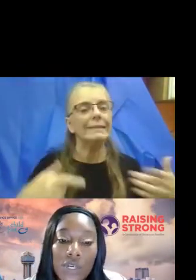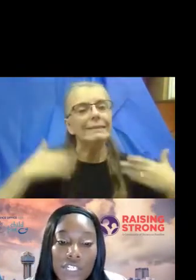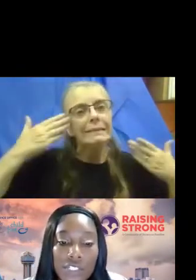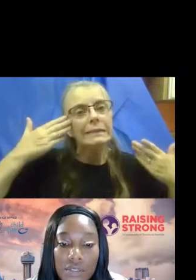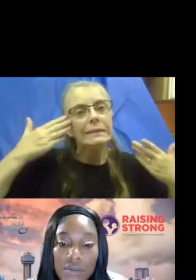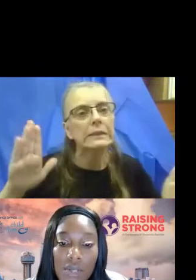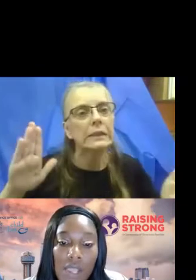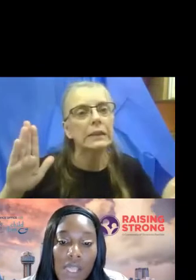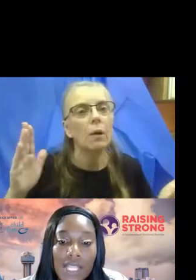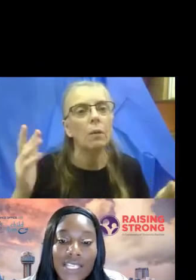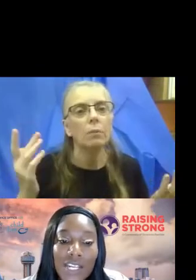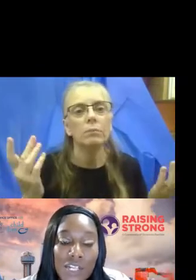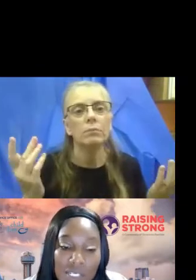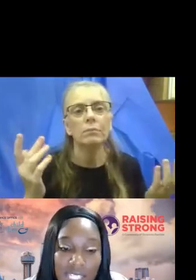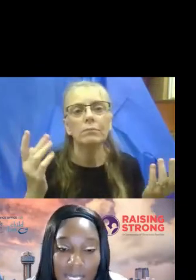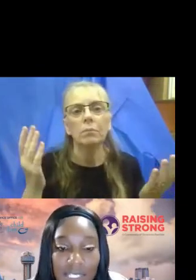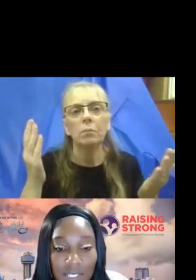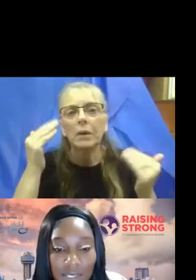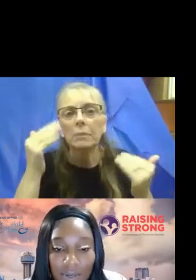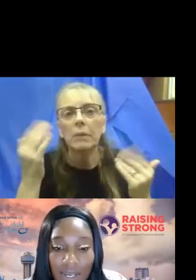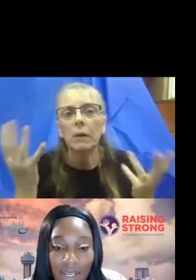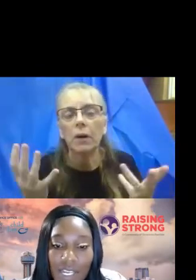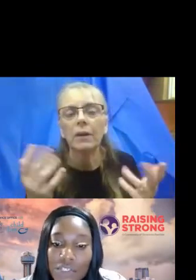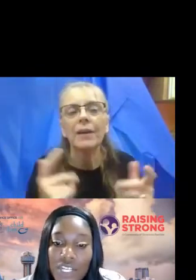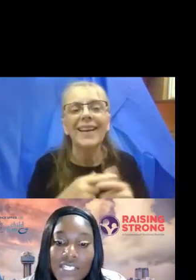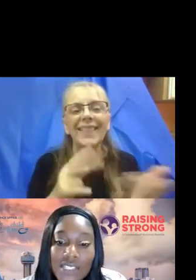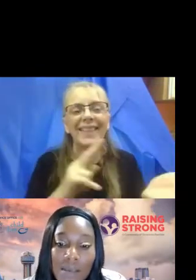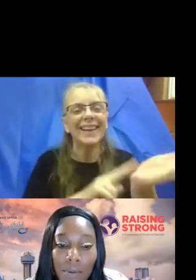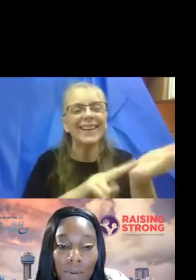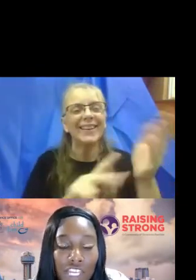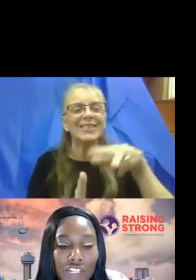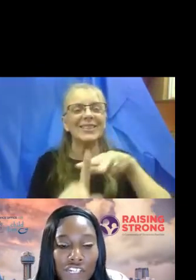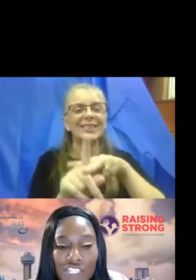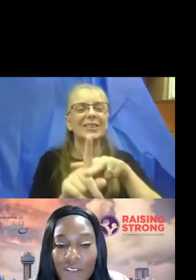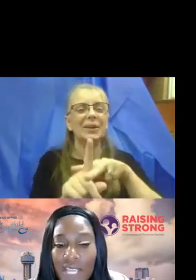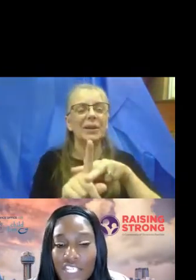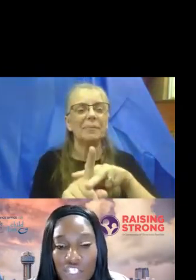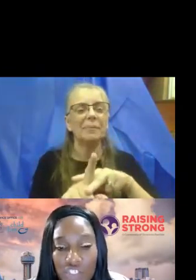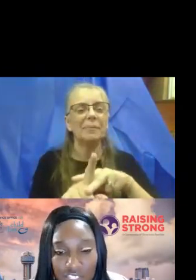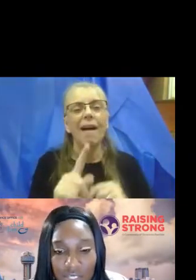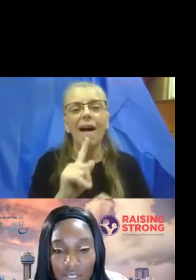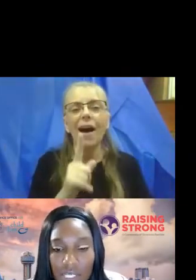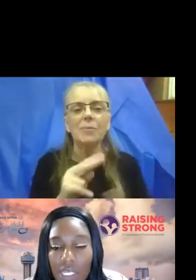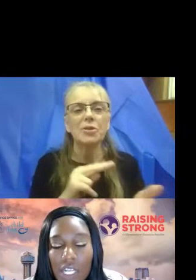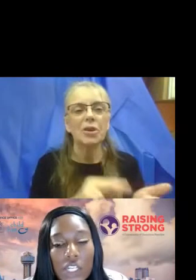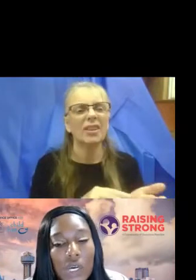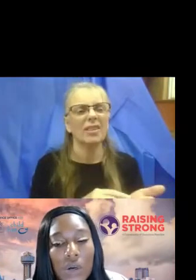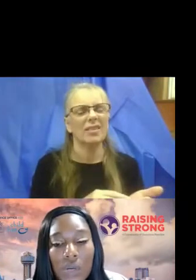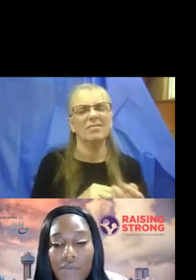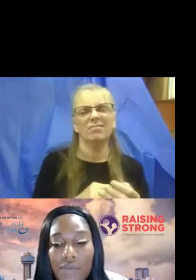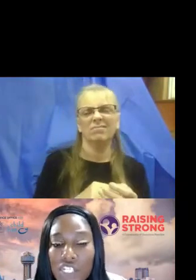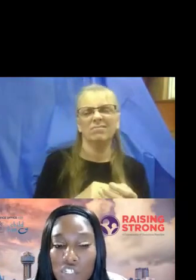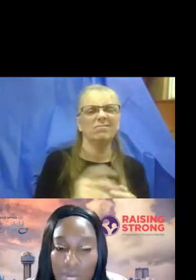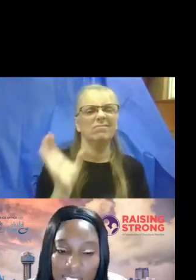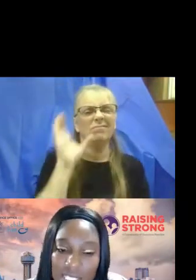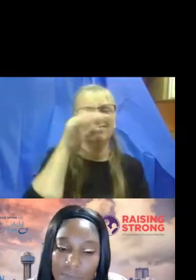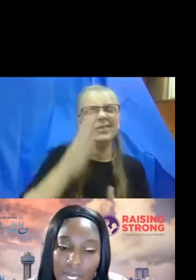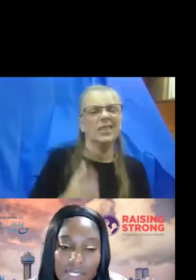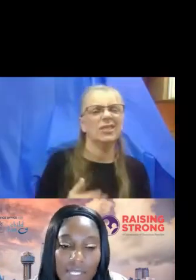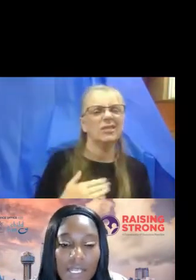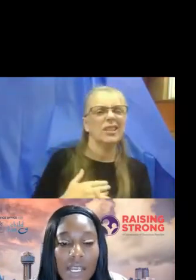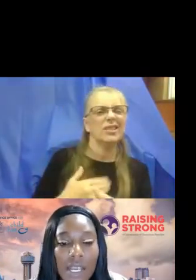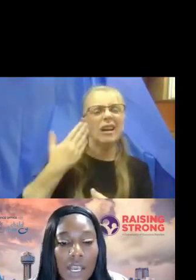really were gonna do. Then a nurse came to your door. And I'm sure at some point your nurse felt like a stranger. You didn't know if you could trust